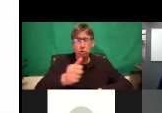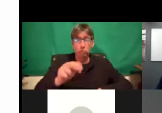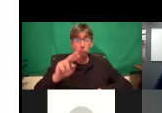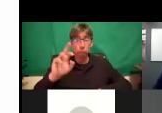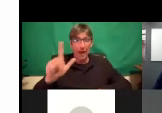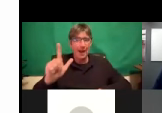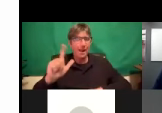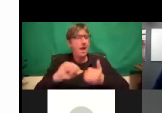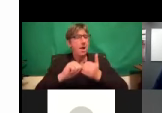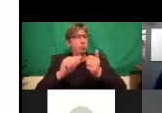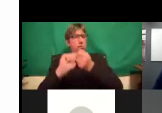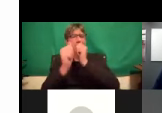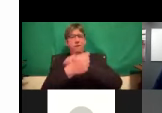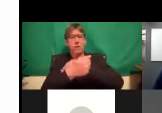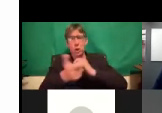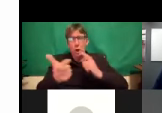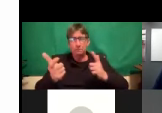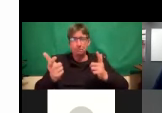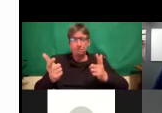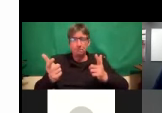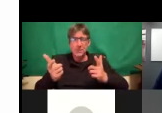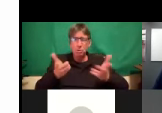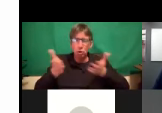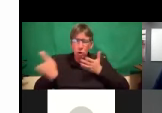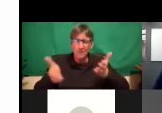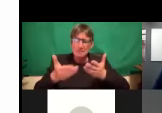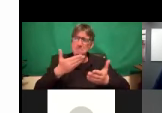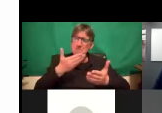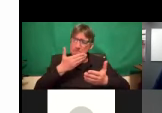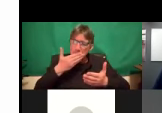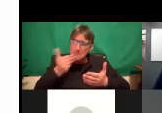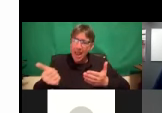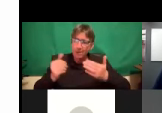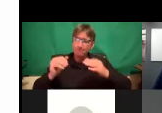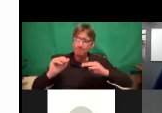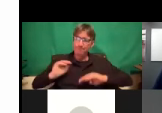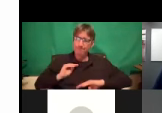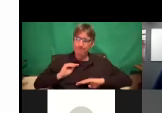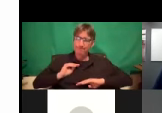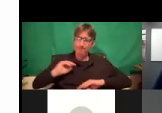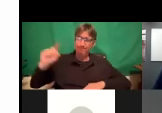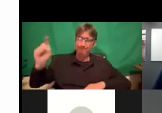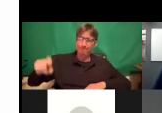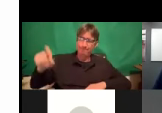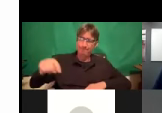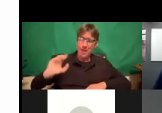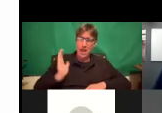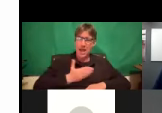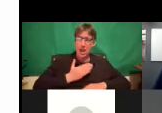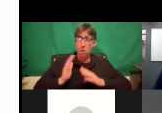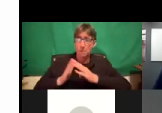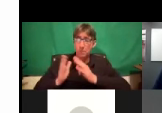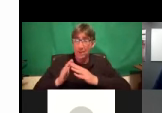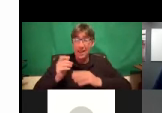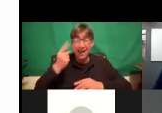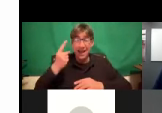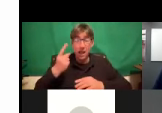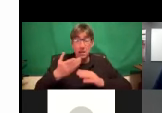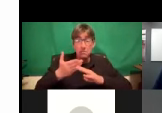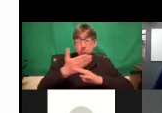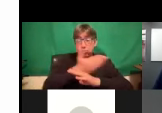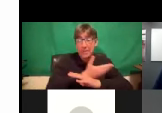serve our riding public and communities, both based on a lot of strategic work done pre-pandemic, but also now thinking